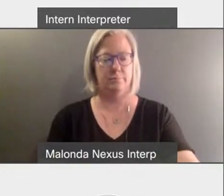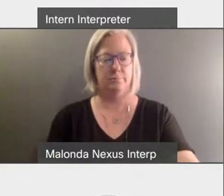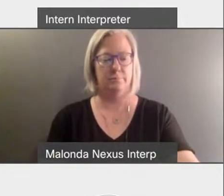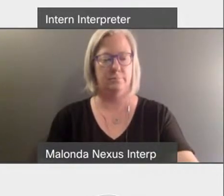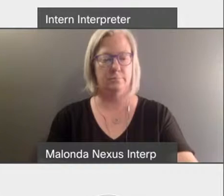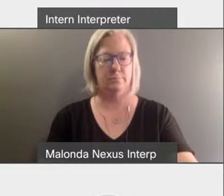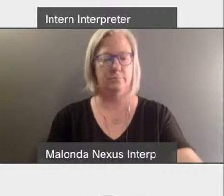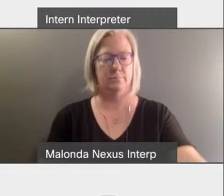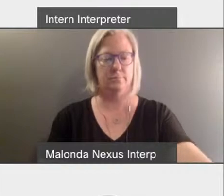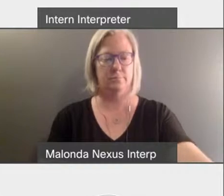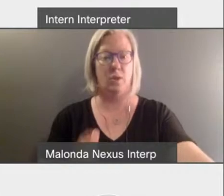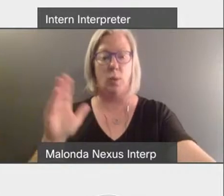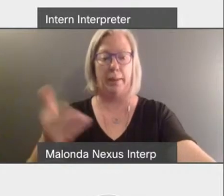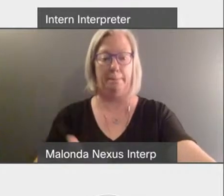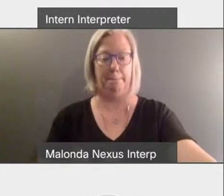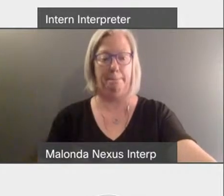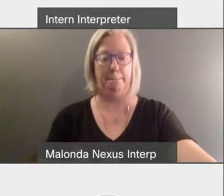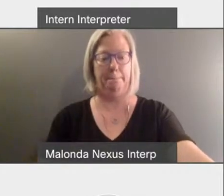Welcome.